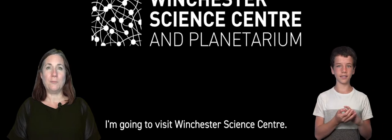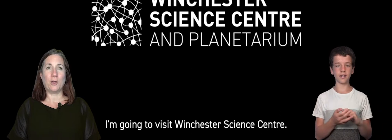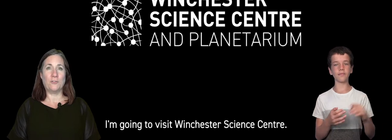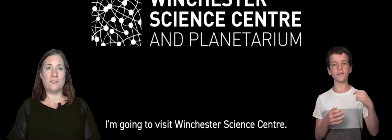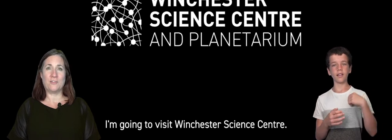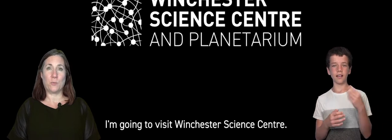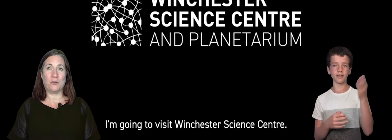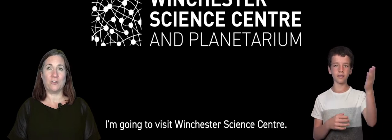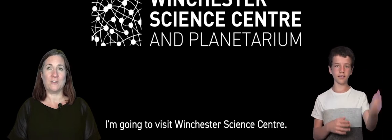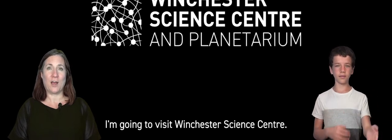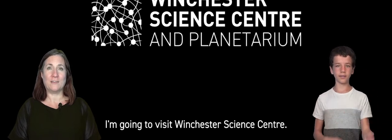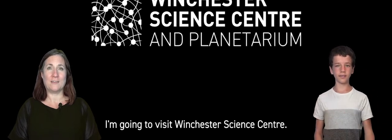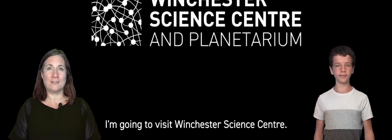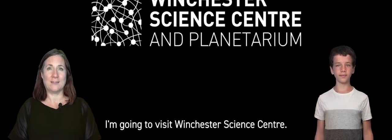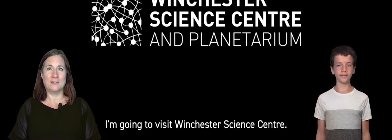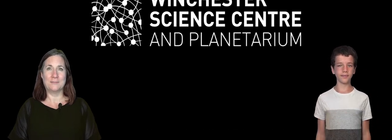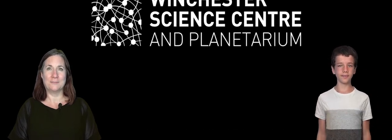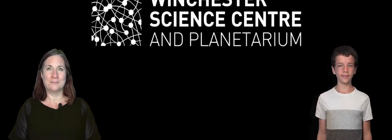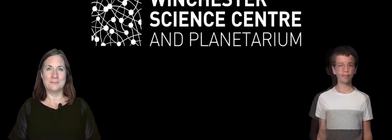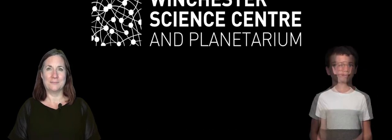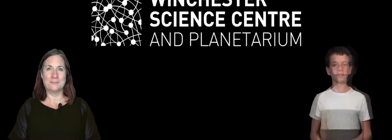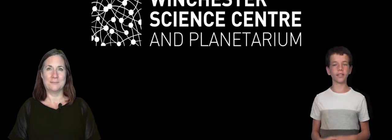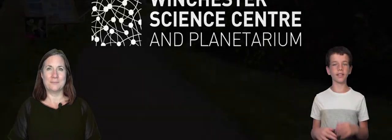I'm going to visit Winchester Science Centre.